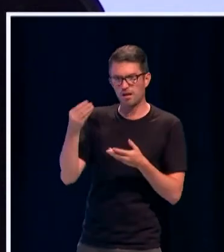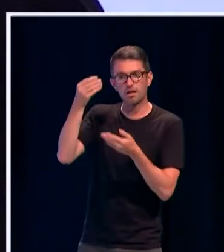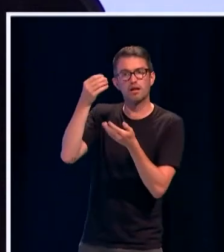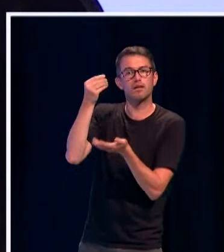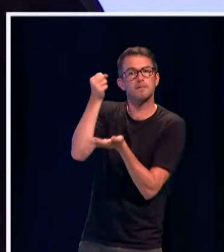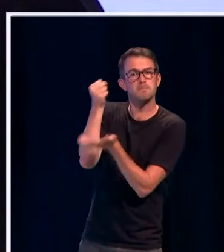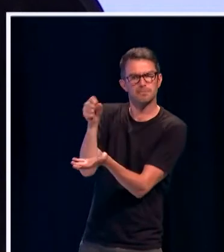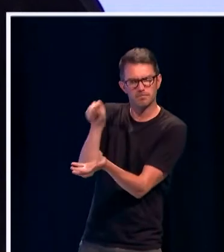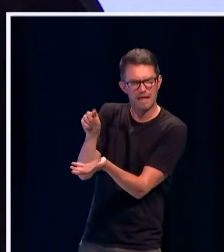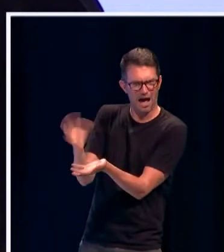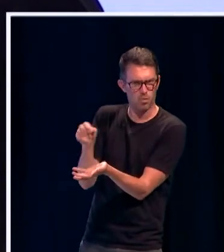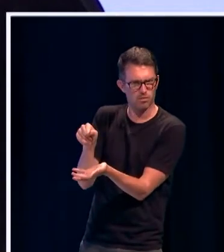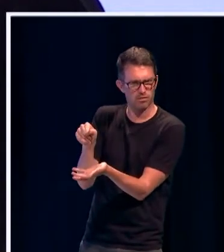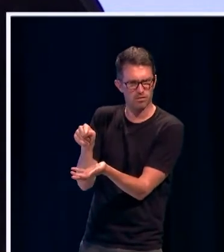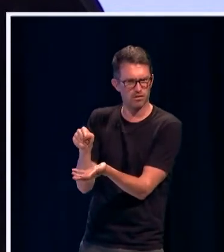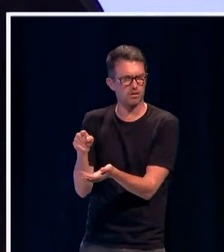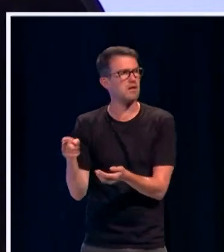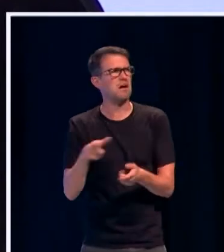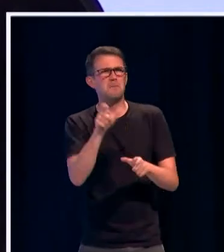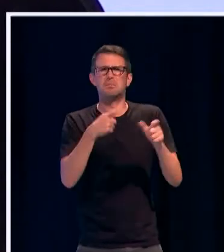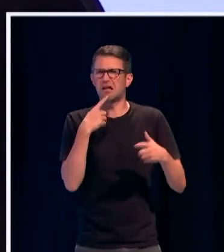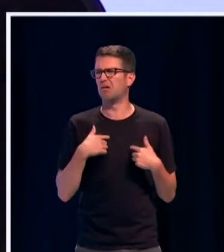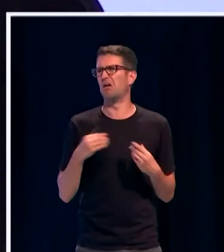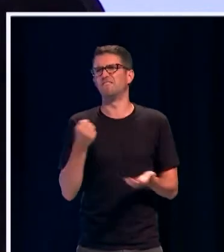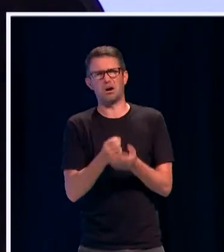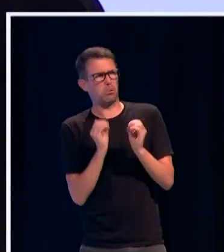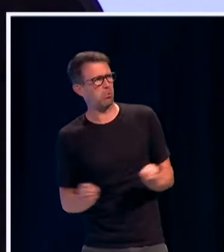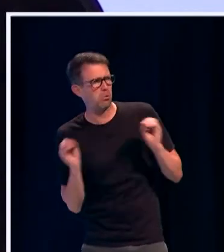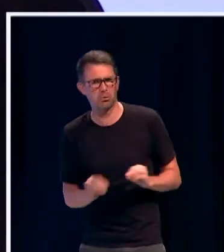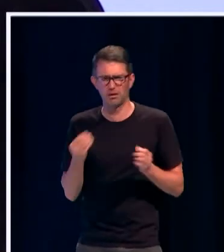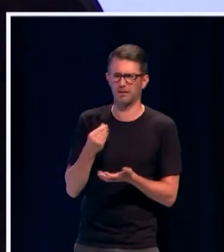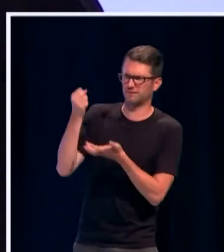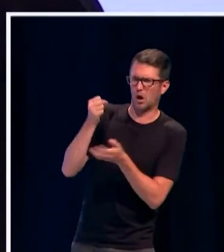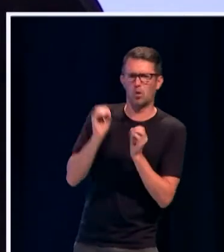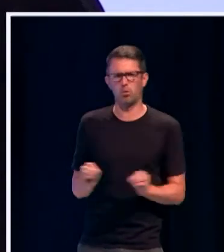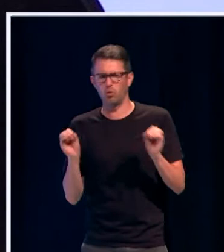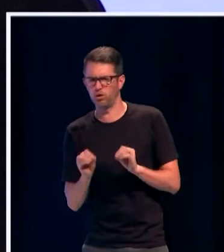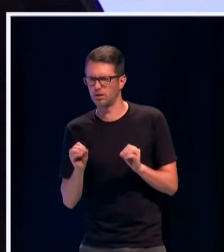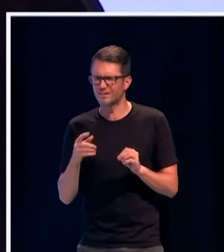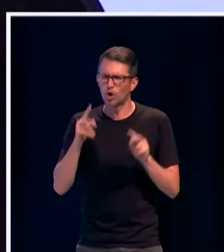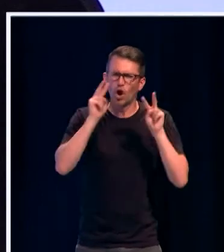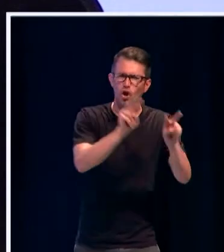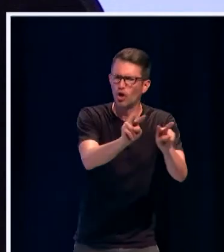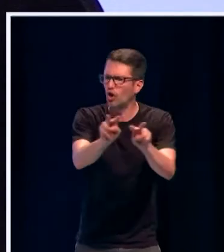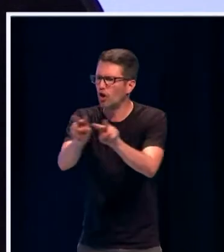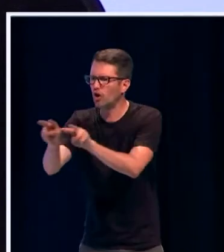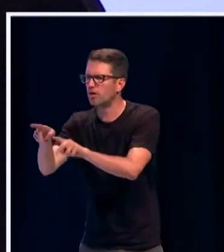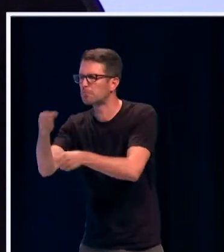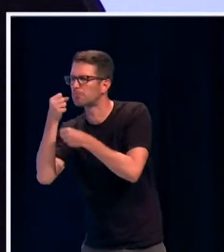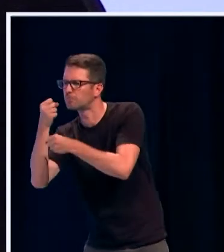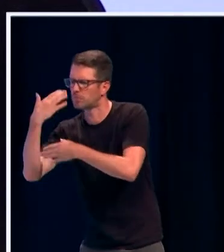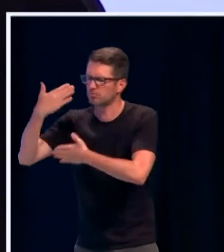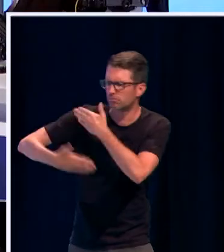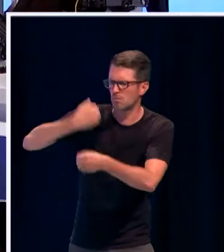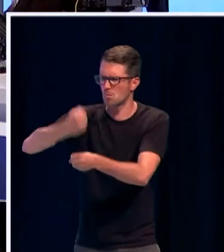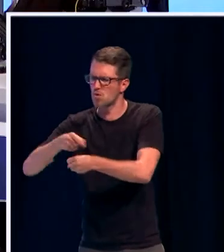This is very important to all the country to keep budget for the DPOs. Okay, thank you.